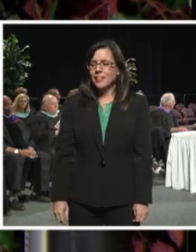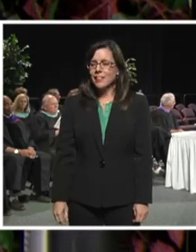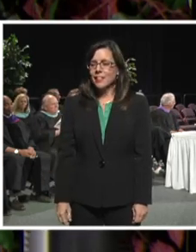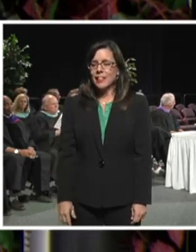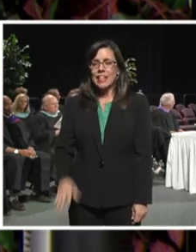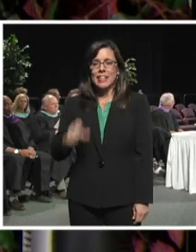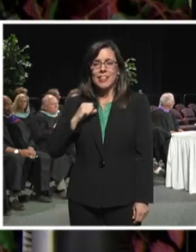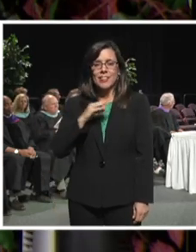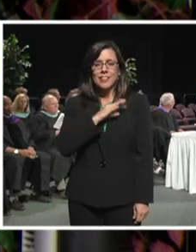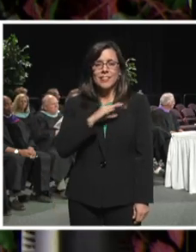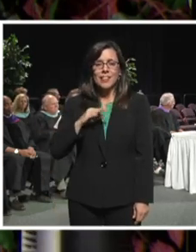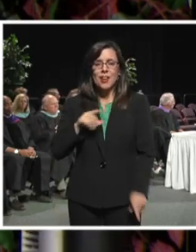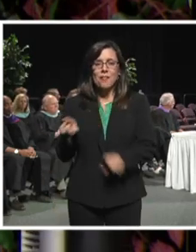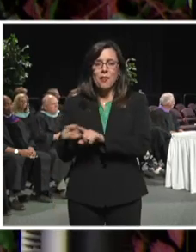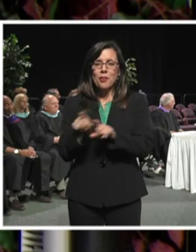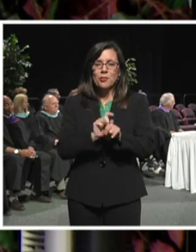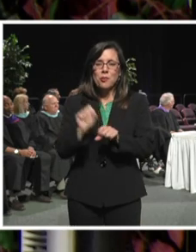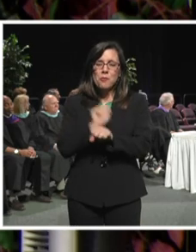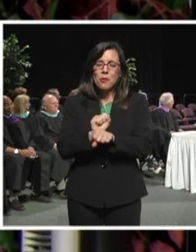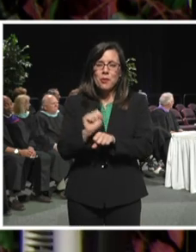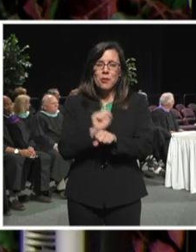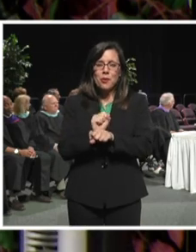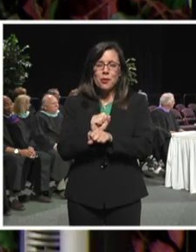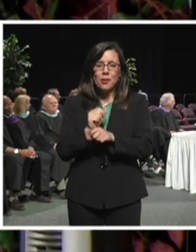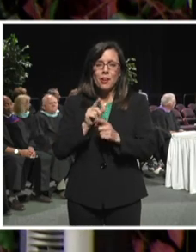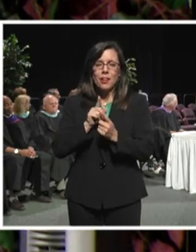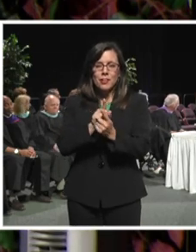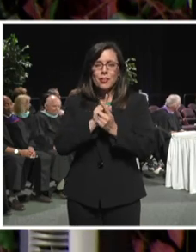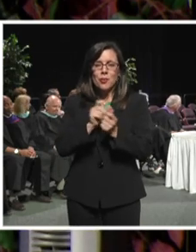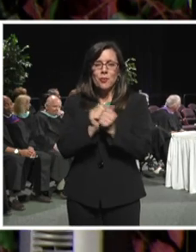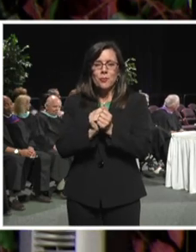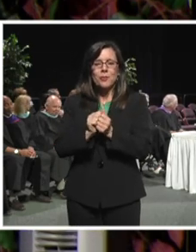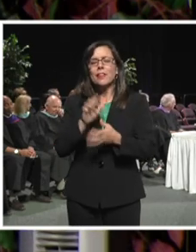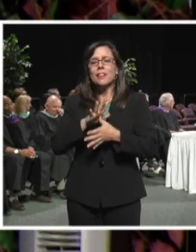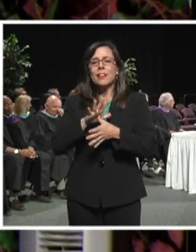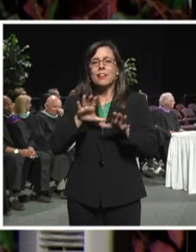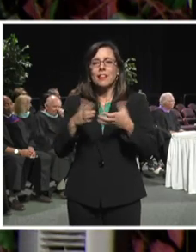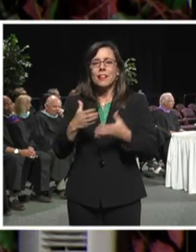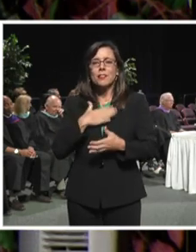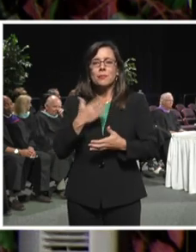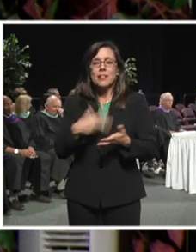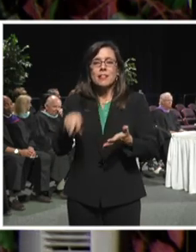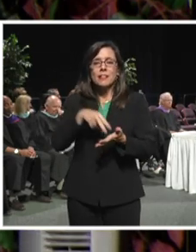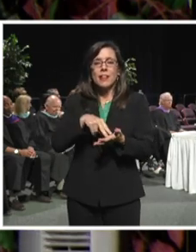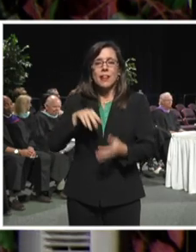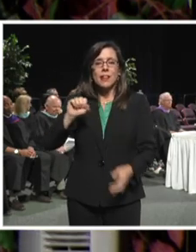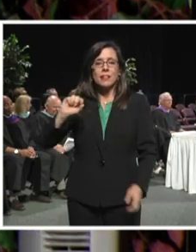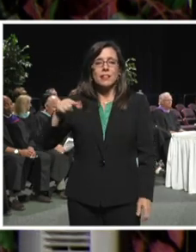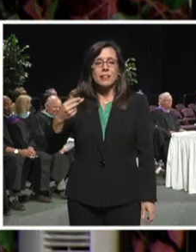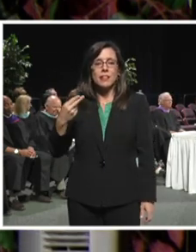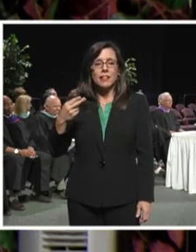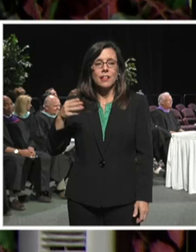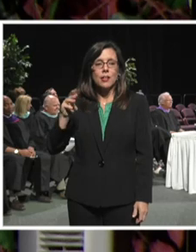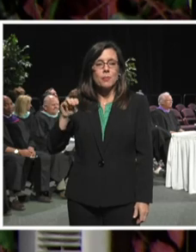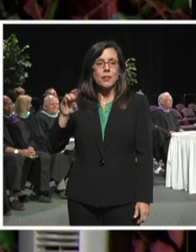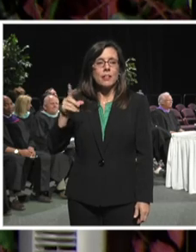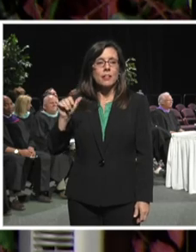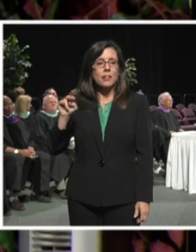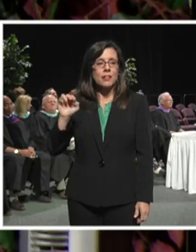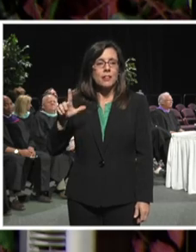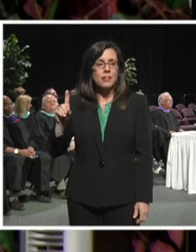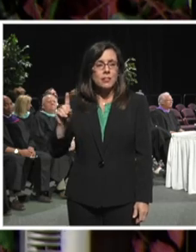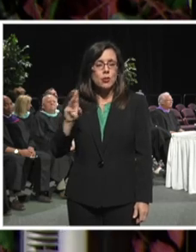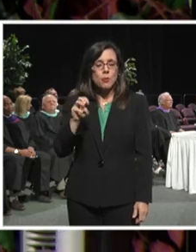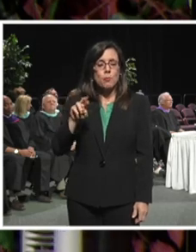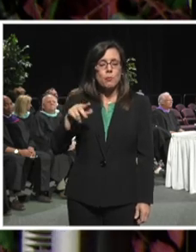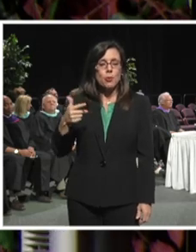The staff that has been working hard with our senior class this year, please stand, Ms. Singh, Ms. McDonald, Ms. Morgan,